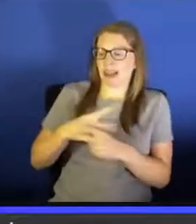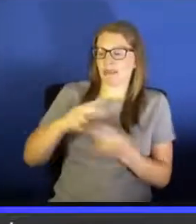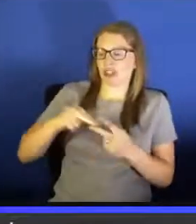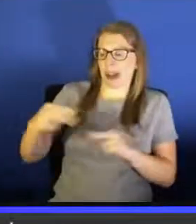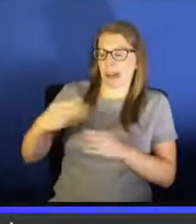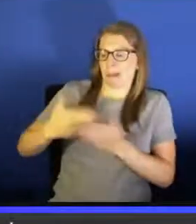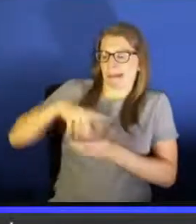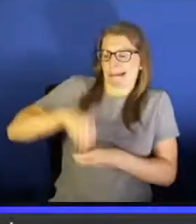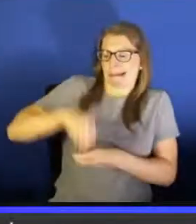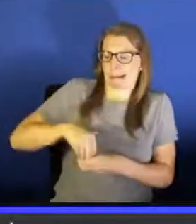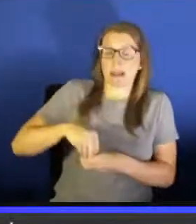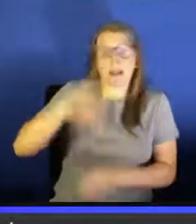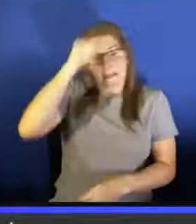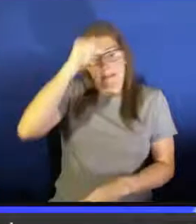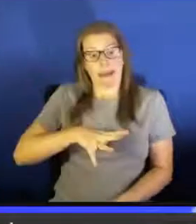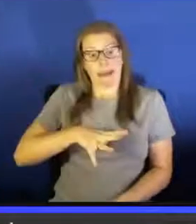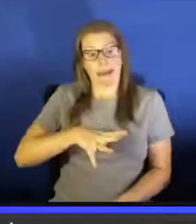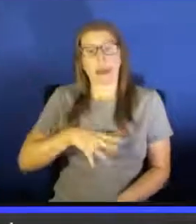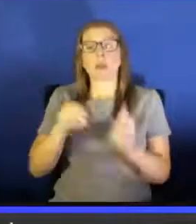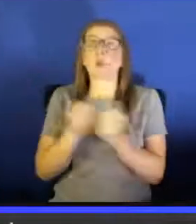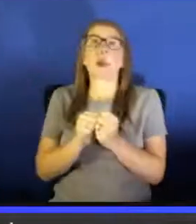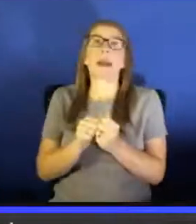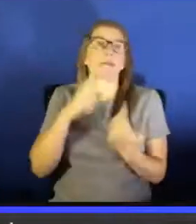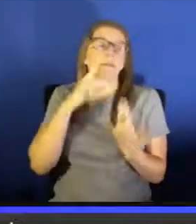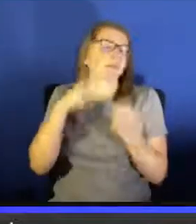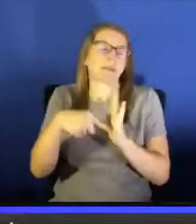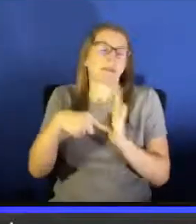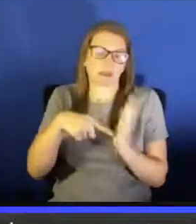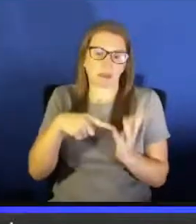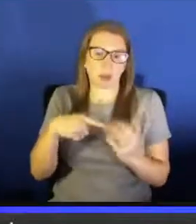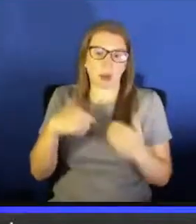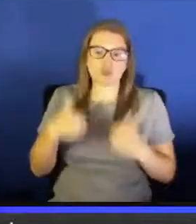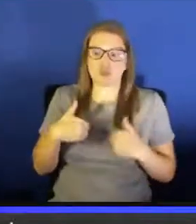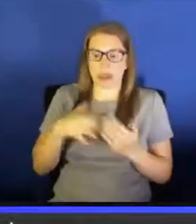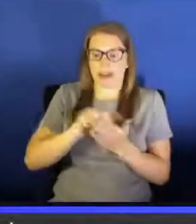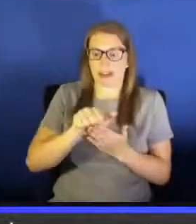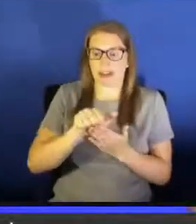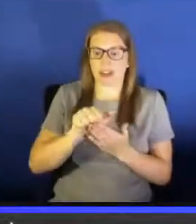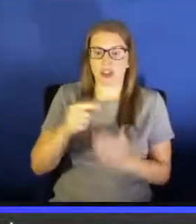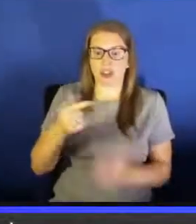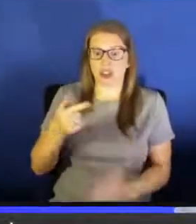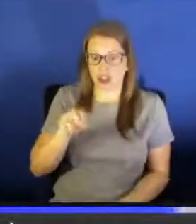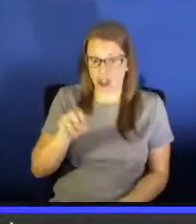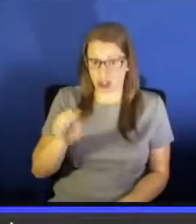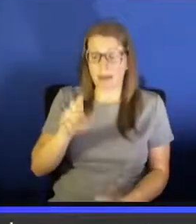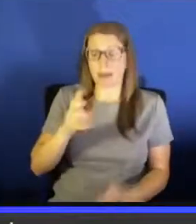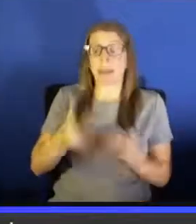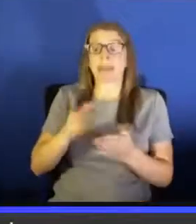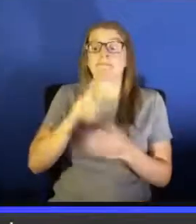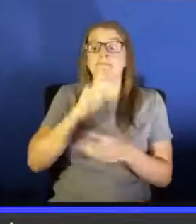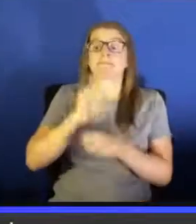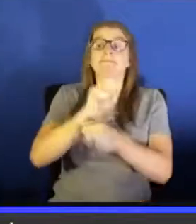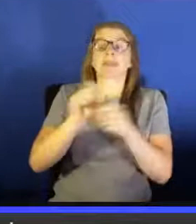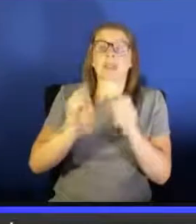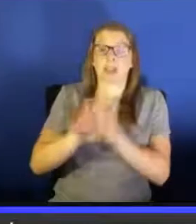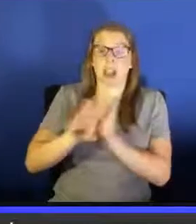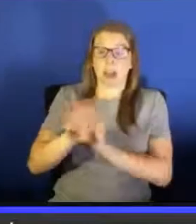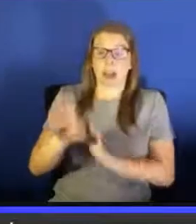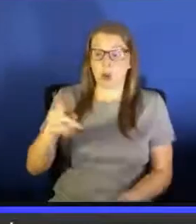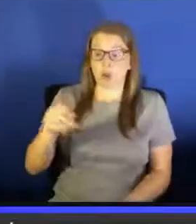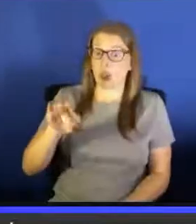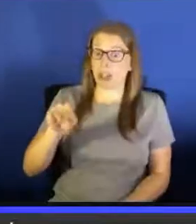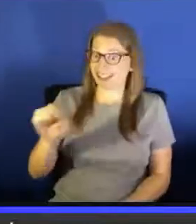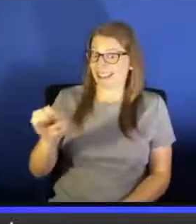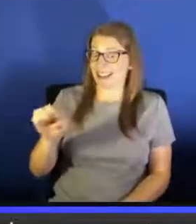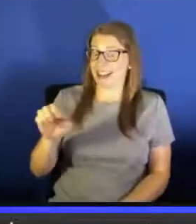man with, say, the breast cancer gene might actually develop prostate cancer. It might be the first cancer they develop if they have the breast cancer